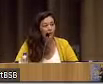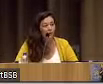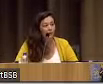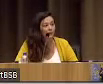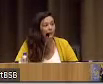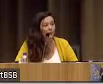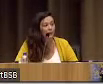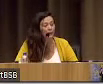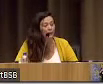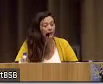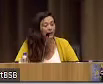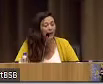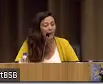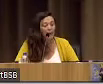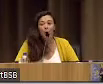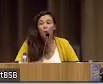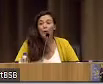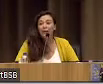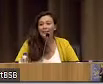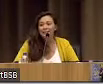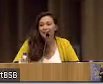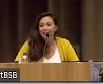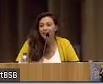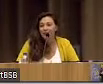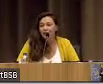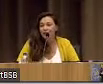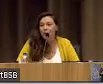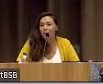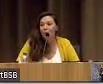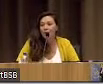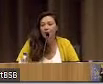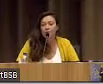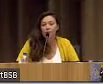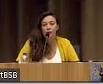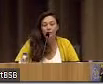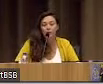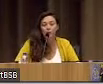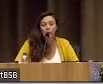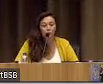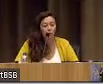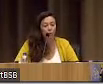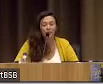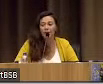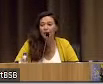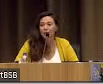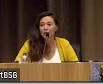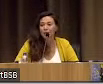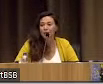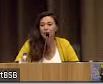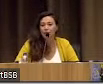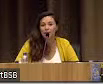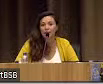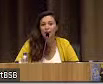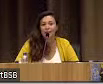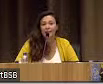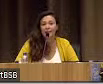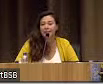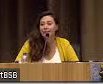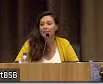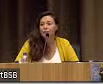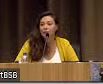for Information and Informatics in Health. It is a historical conquer of the